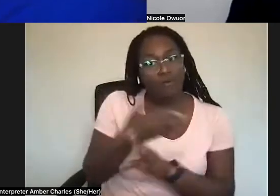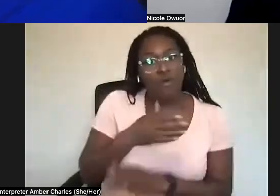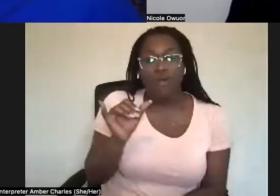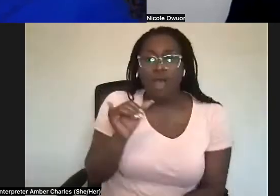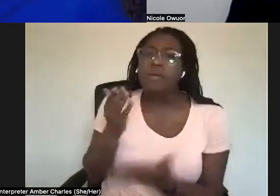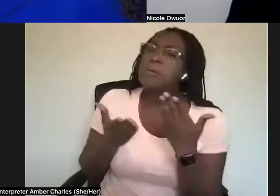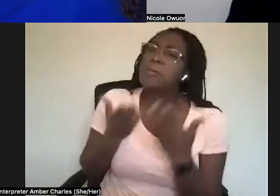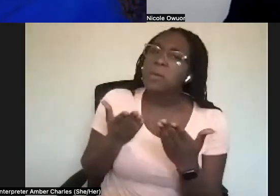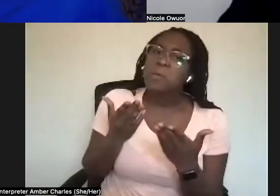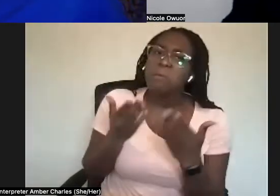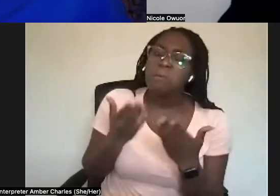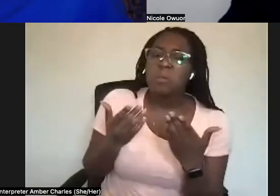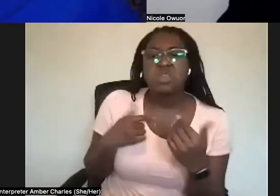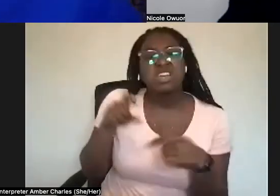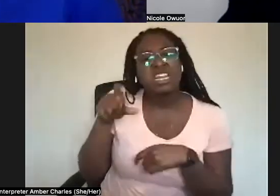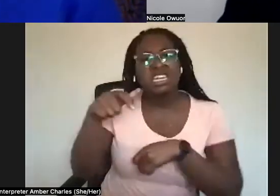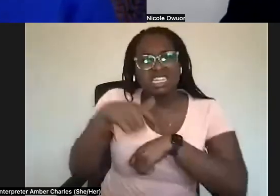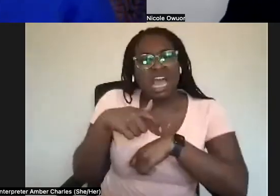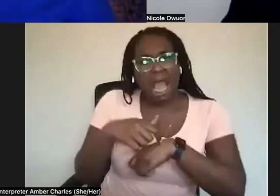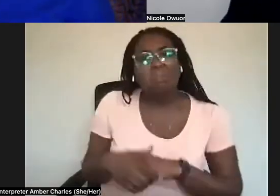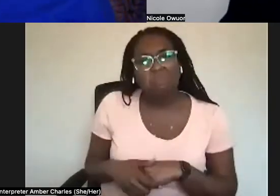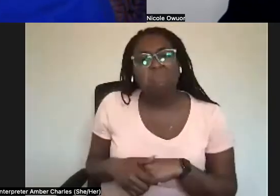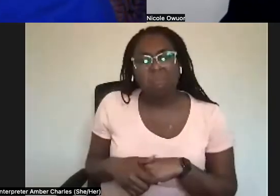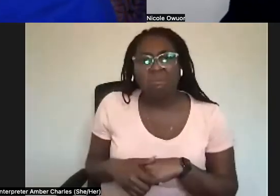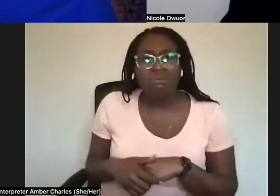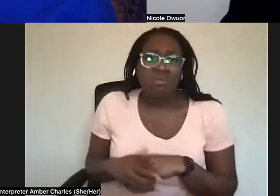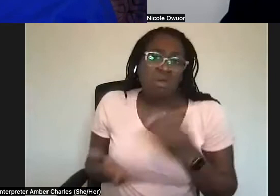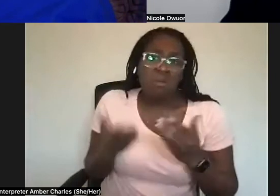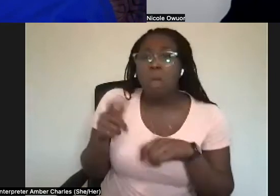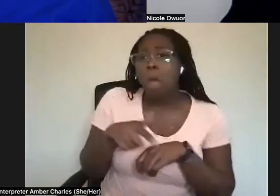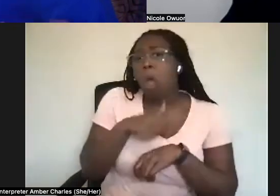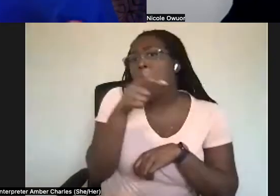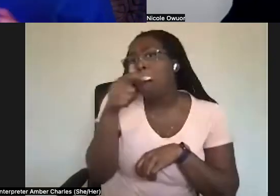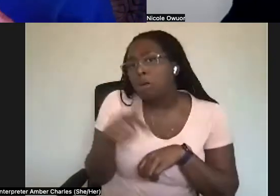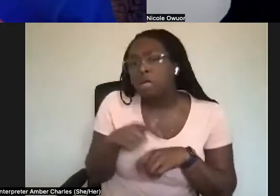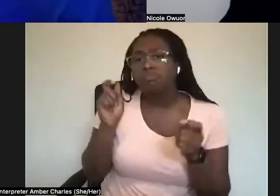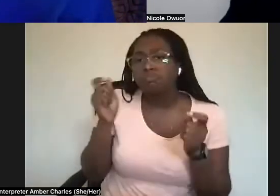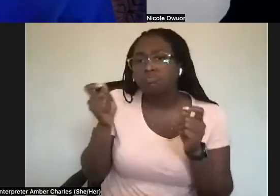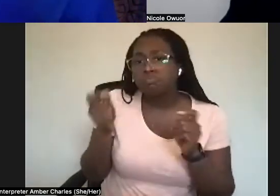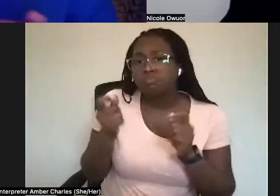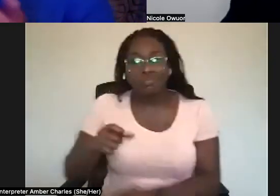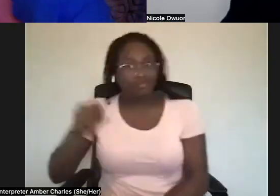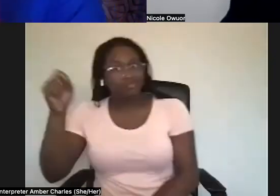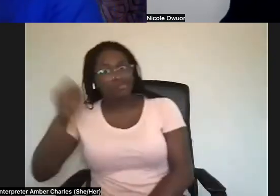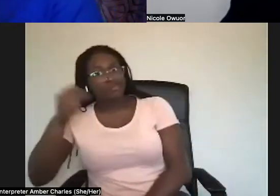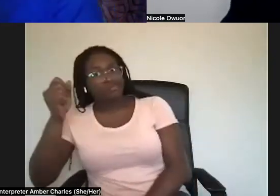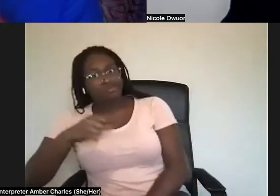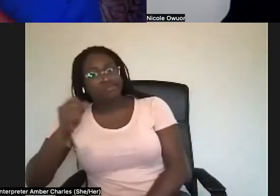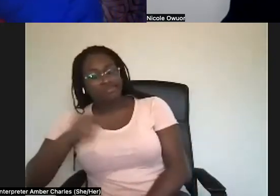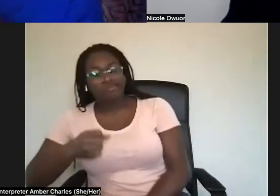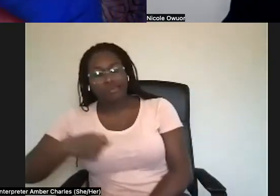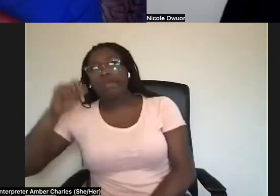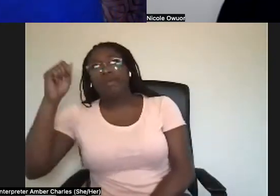they're taking time, you know? Like, maybe it takes a while to make change. Oh my gosh, yes. Barely.